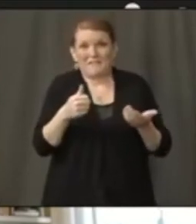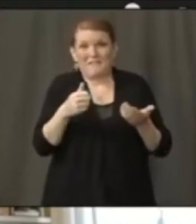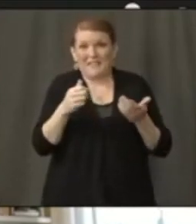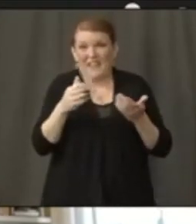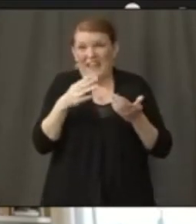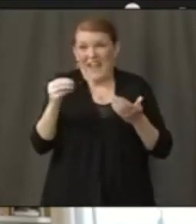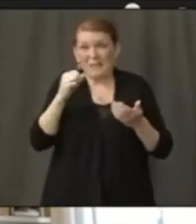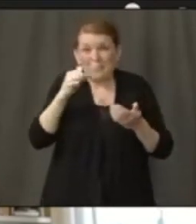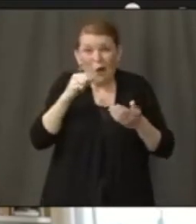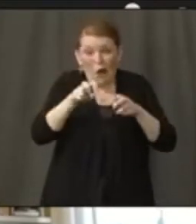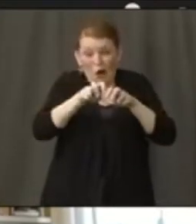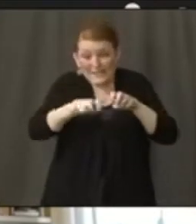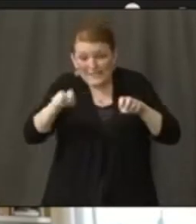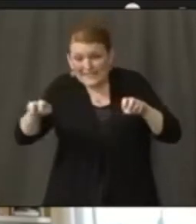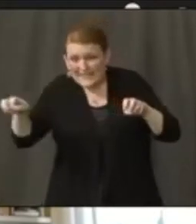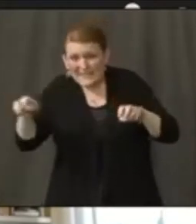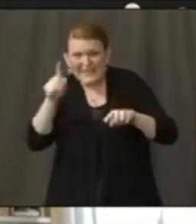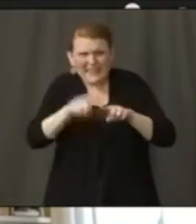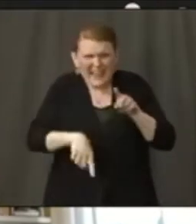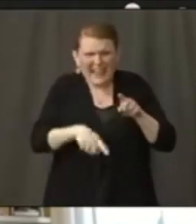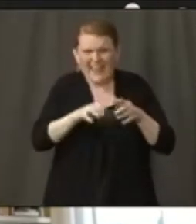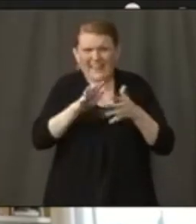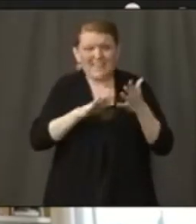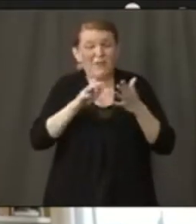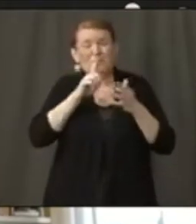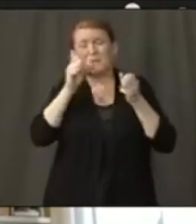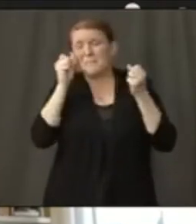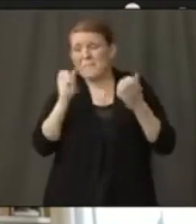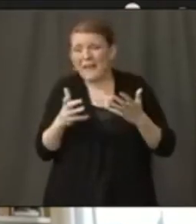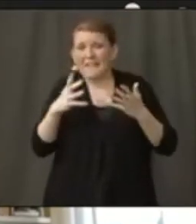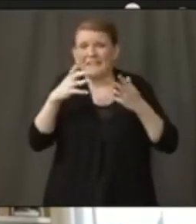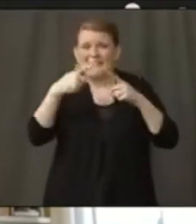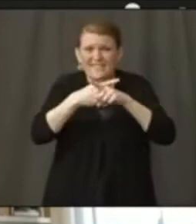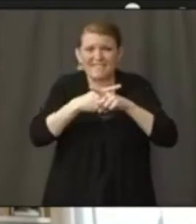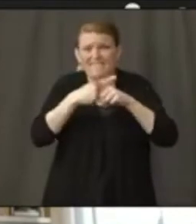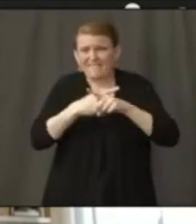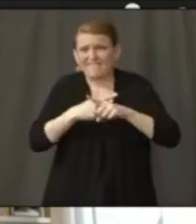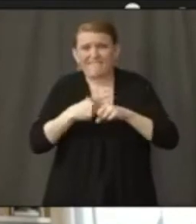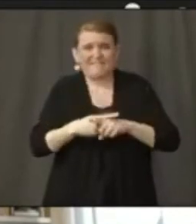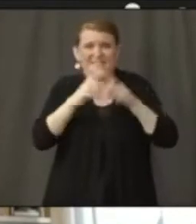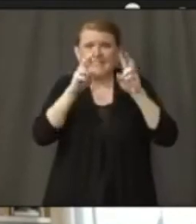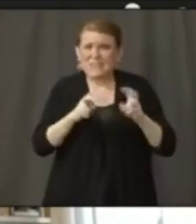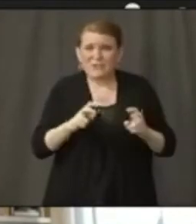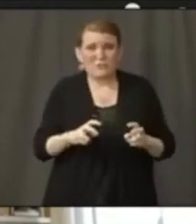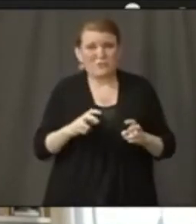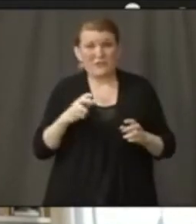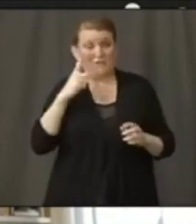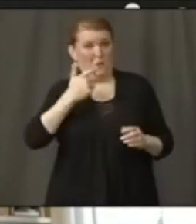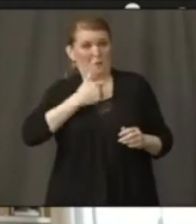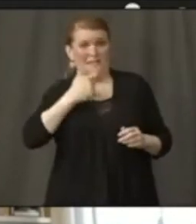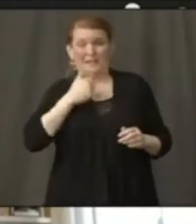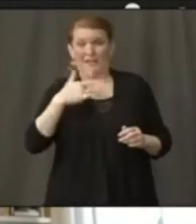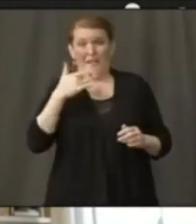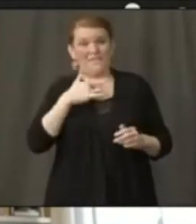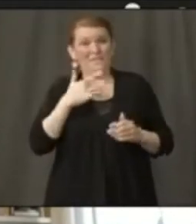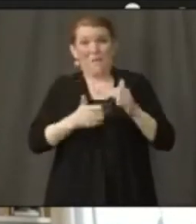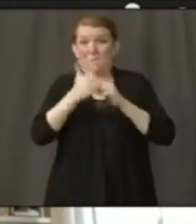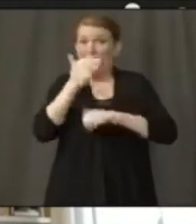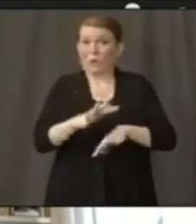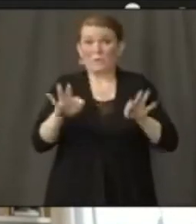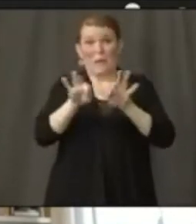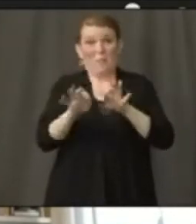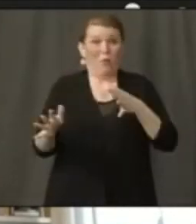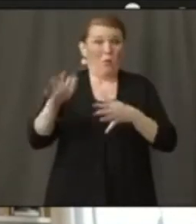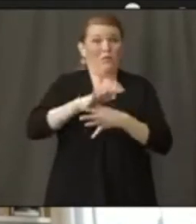It's a conundrum, and I think public health is paramount, and we need to follow the guidance of our healthcare